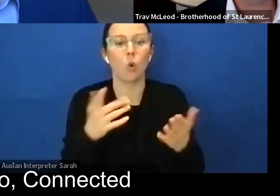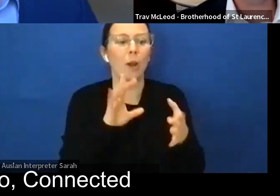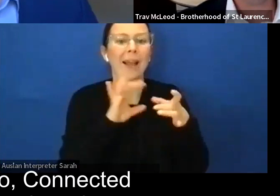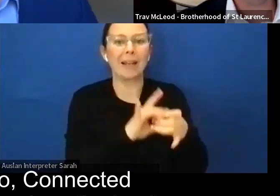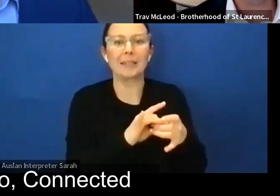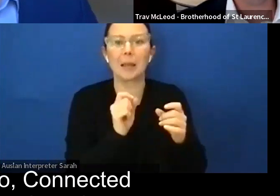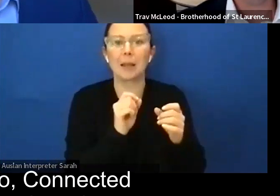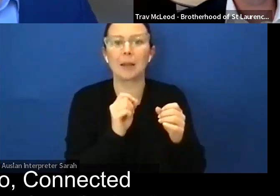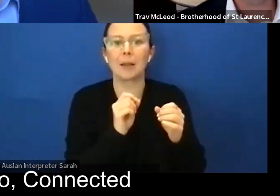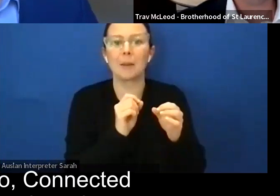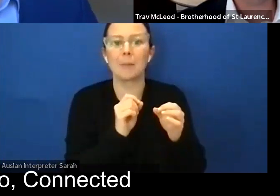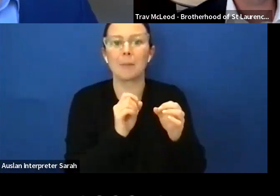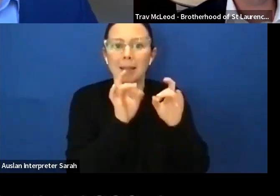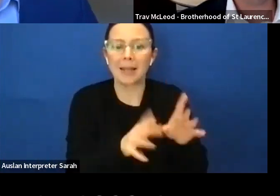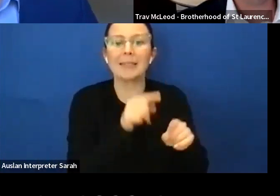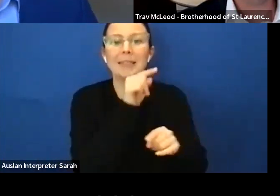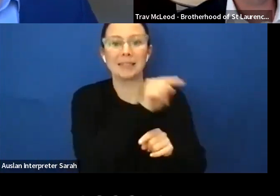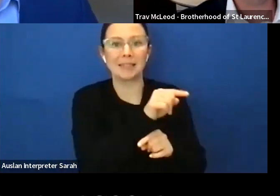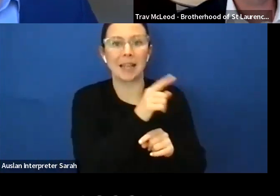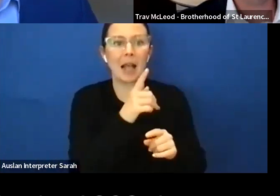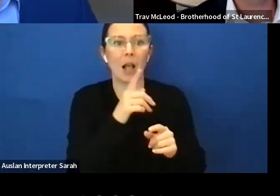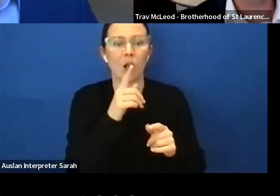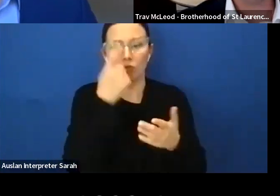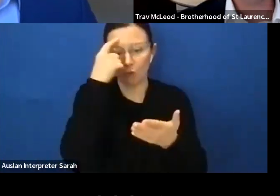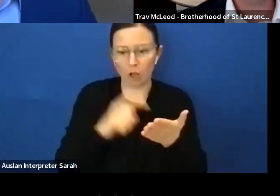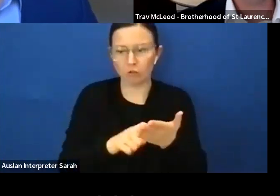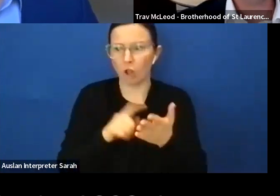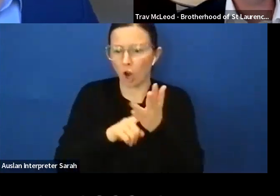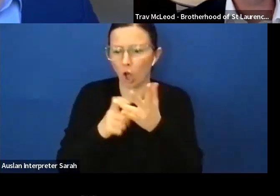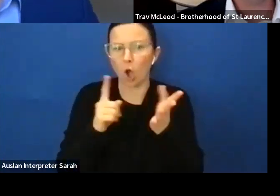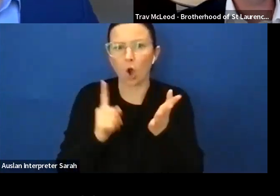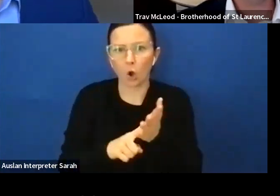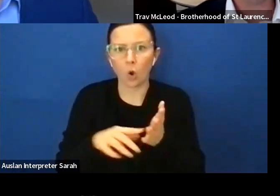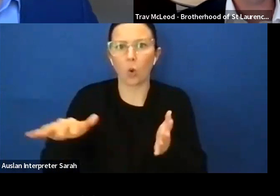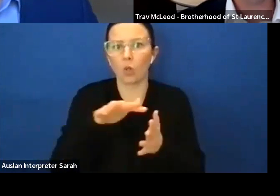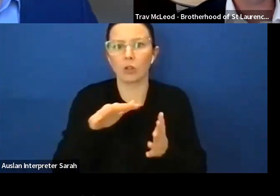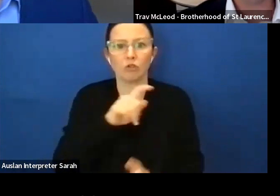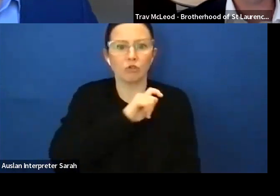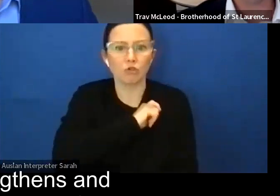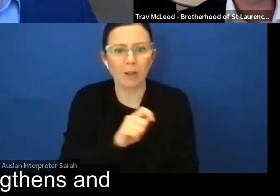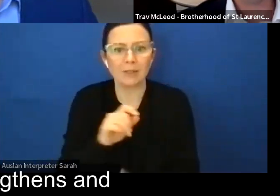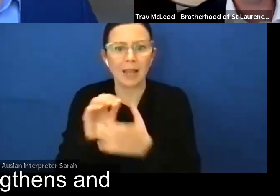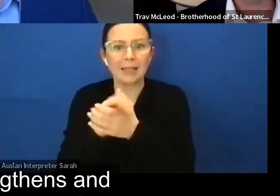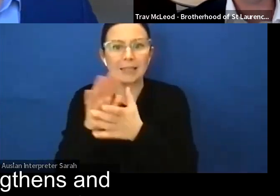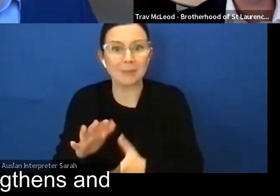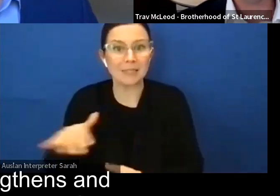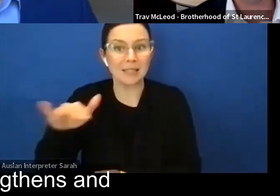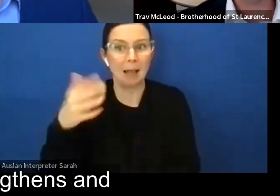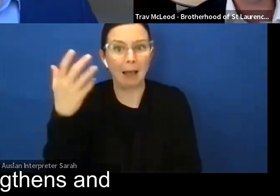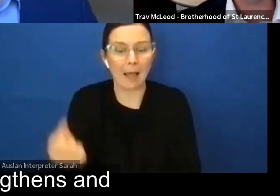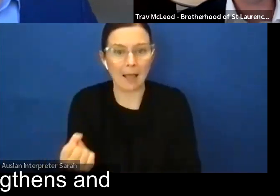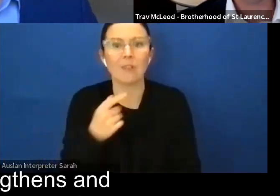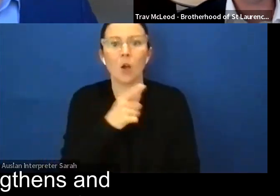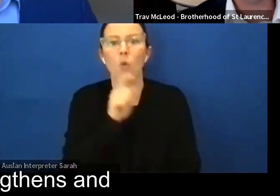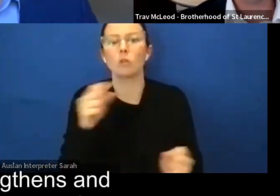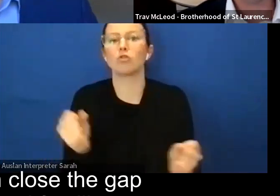Beginnings recognises the trust and collective expertise that ACOs have in their own communities, and it strengthens and supports